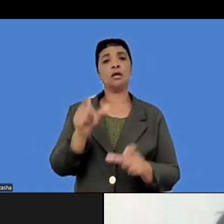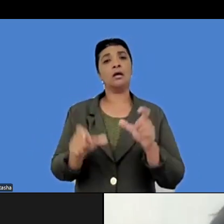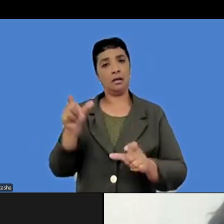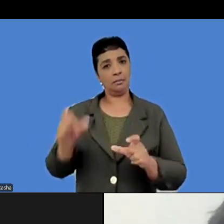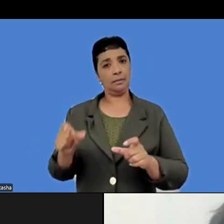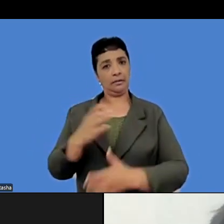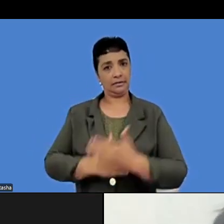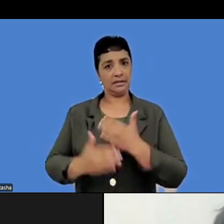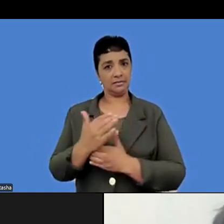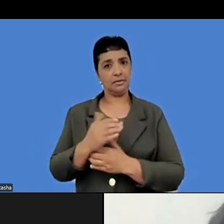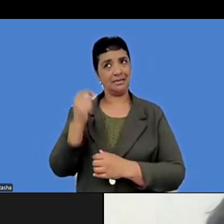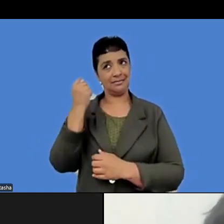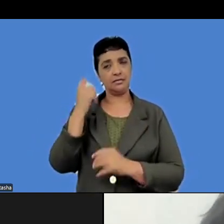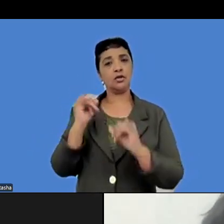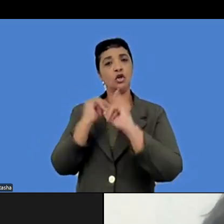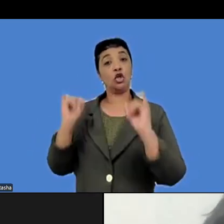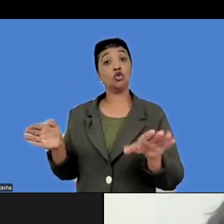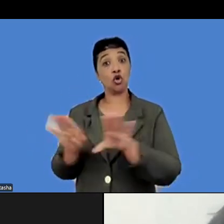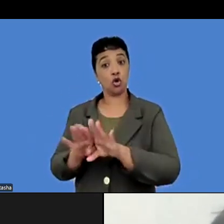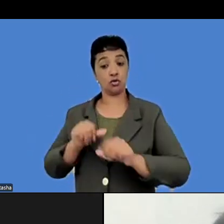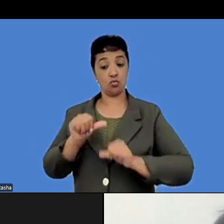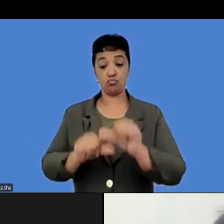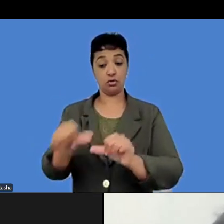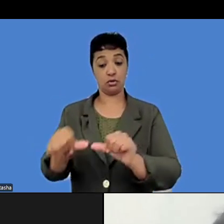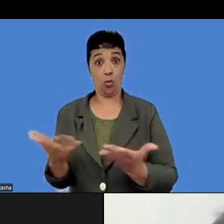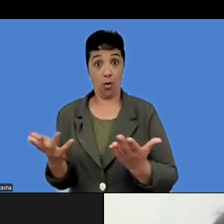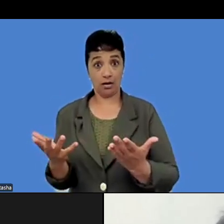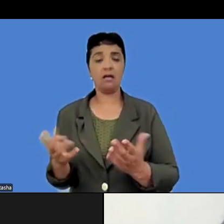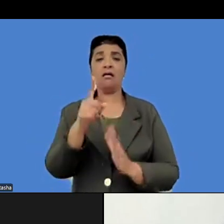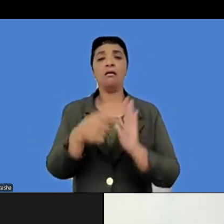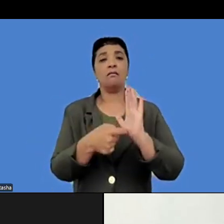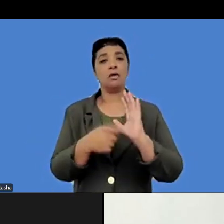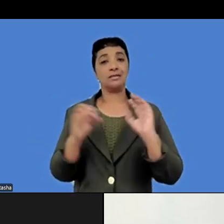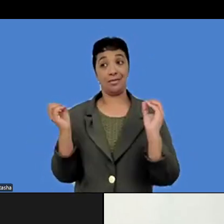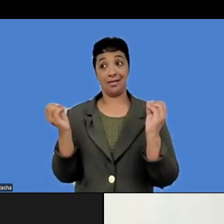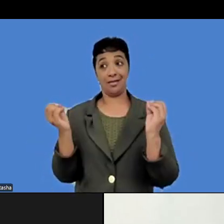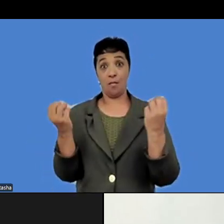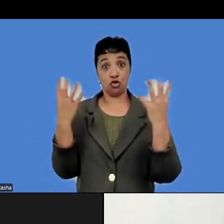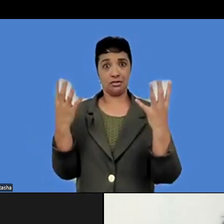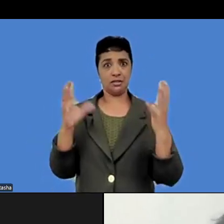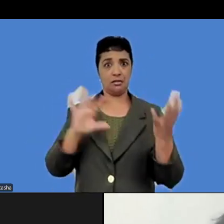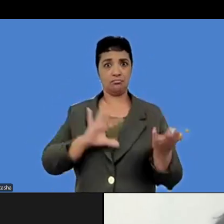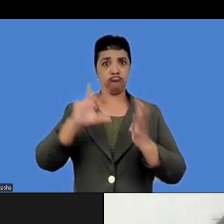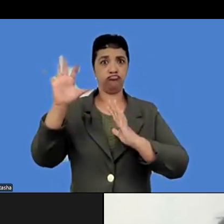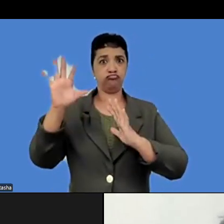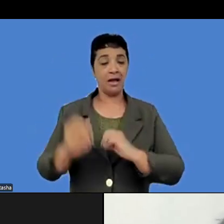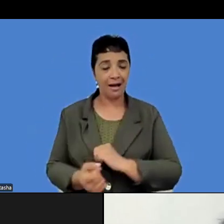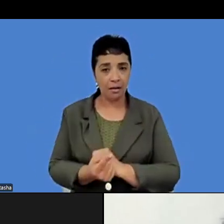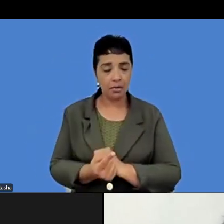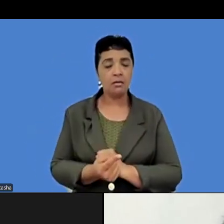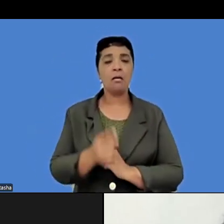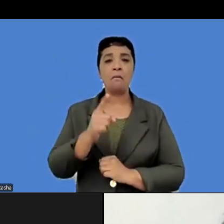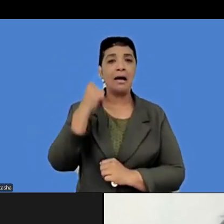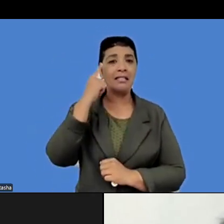deinstitutionalization processes for people with disabilities, especially in emergencies. Do not use